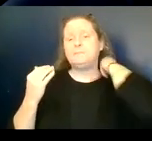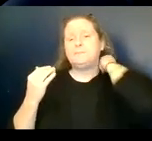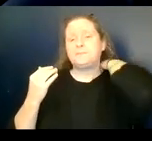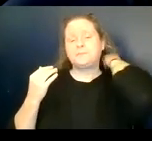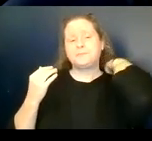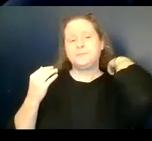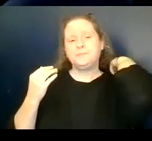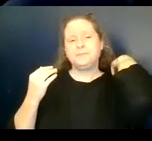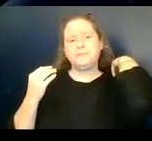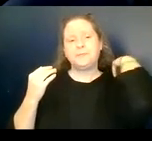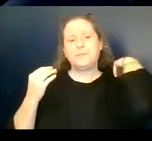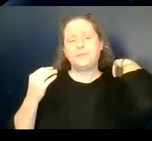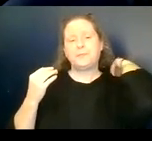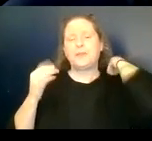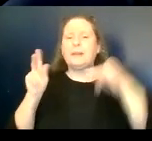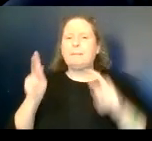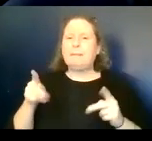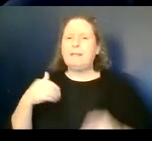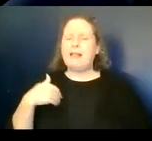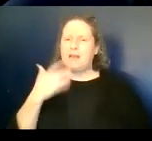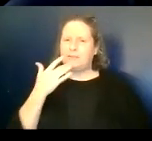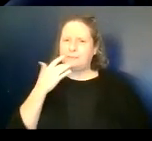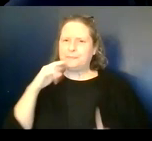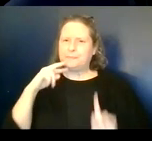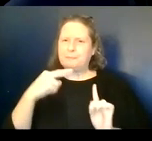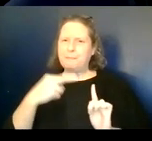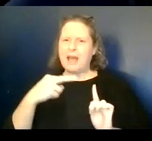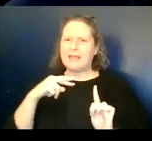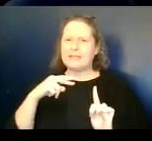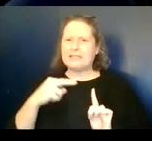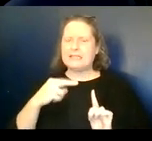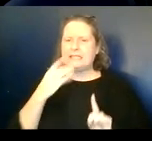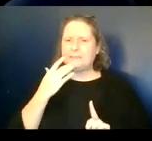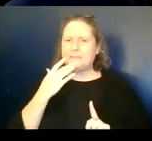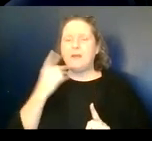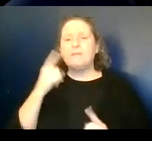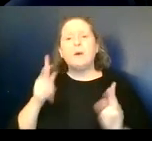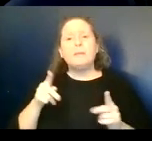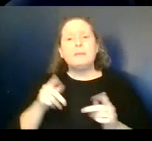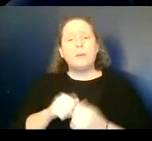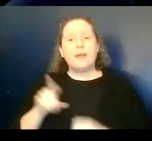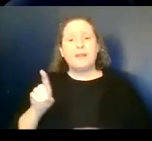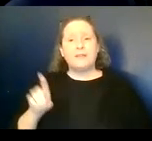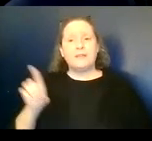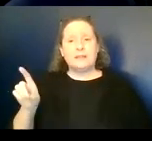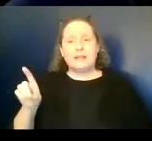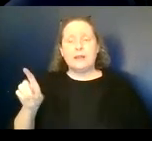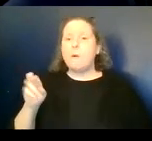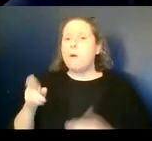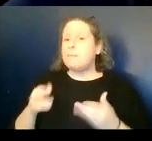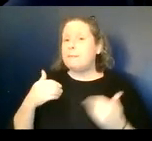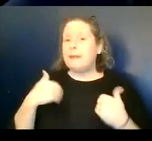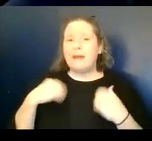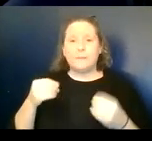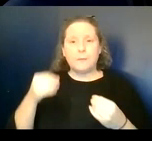have biases it for those with developmental disabilities or may not have knowledge, it